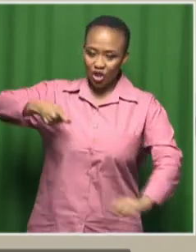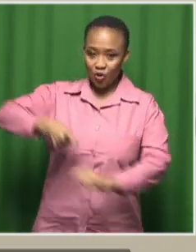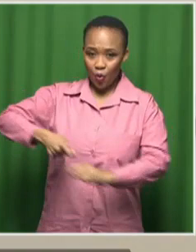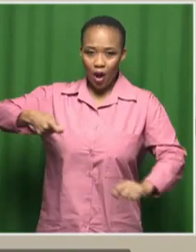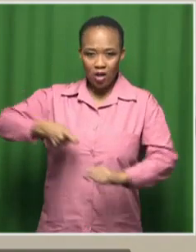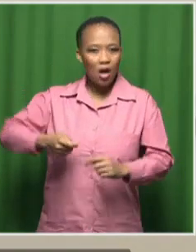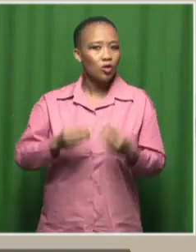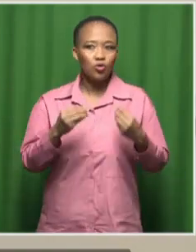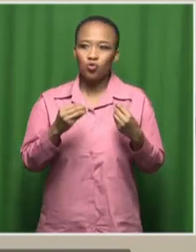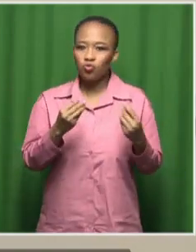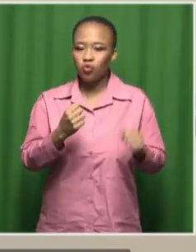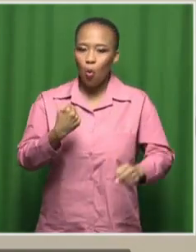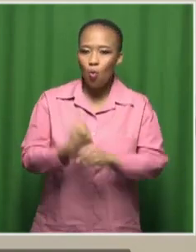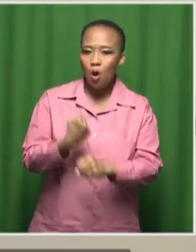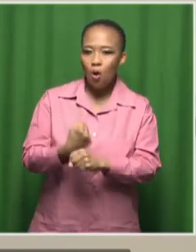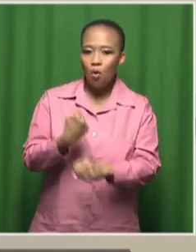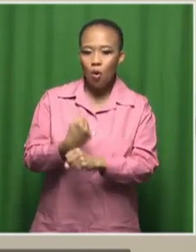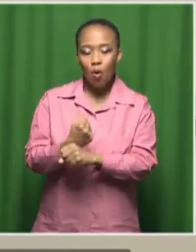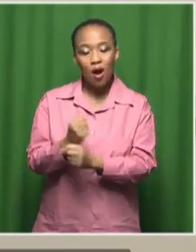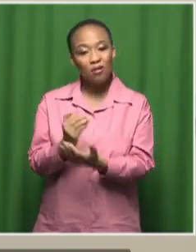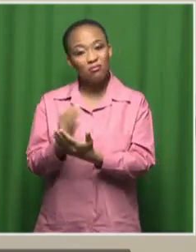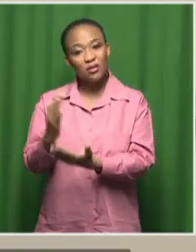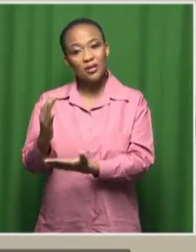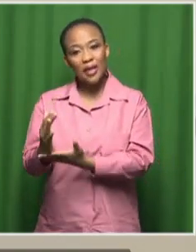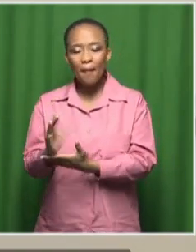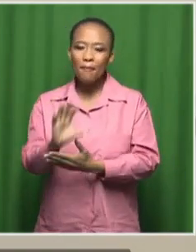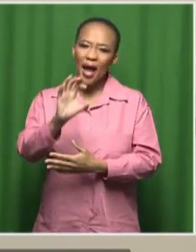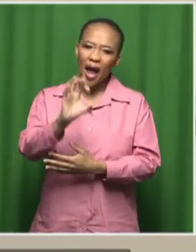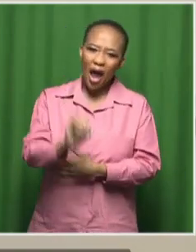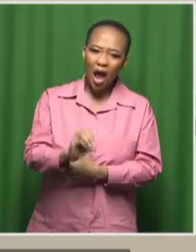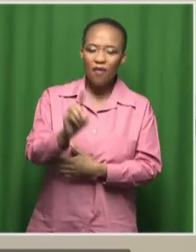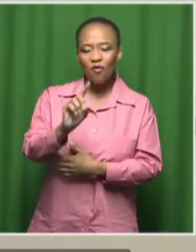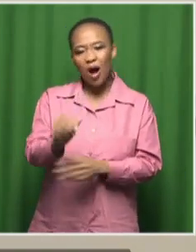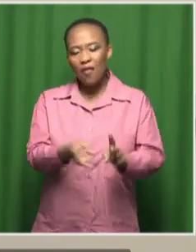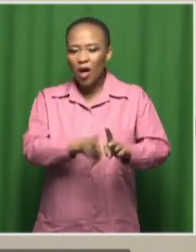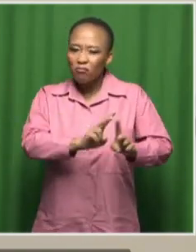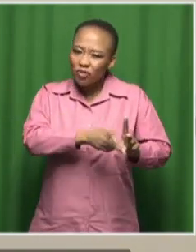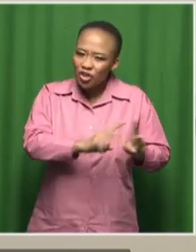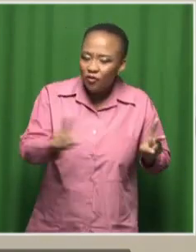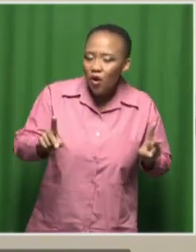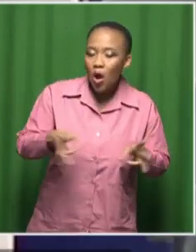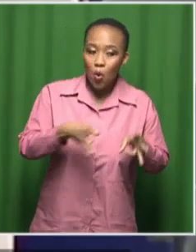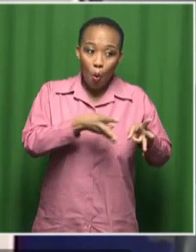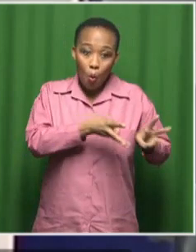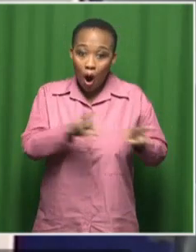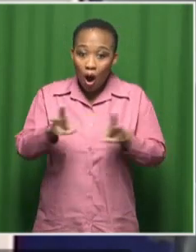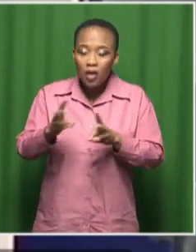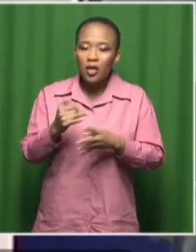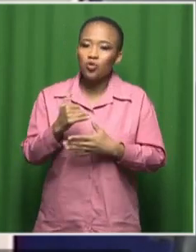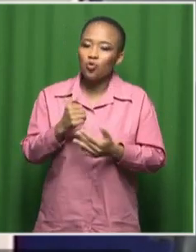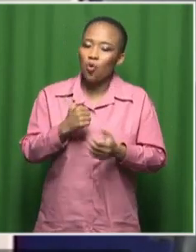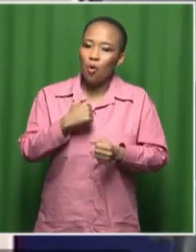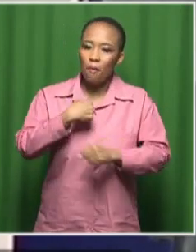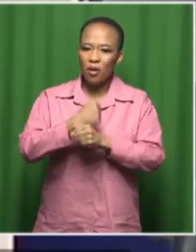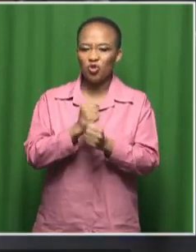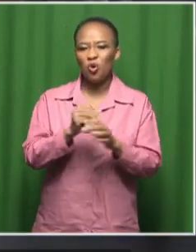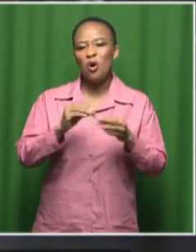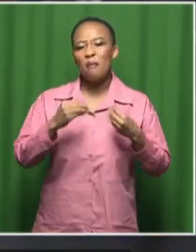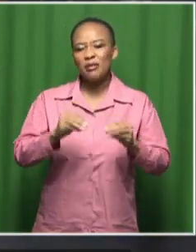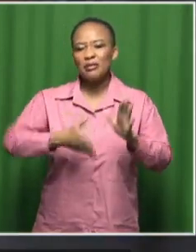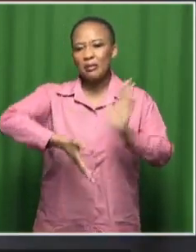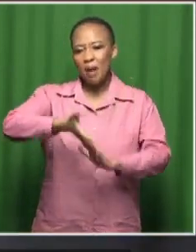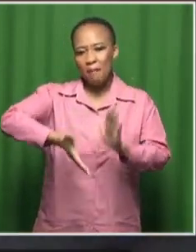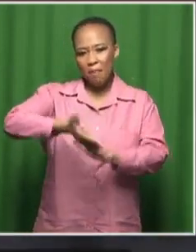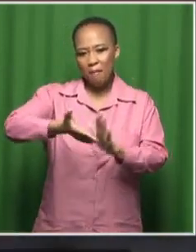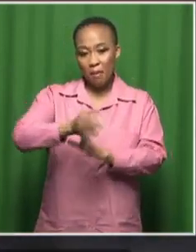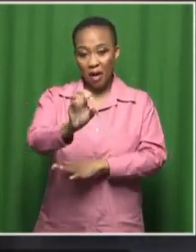activities, some that hadn't installed various renewables that we see coming up across the country. But it has been suggested that the